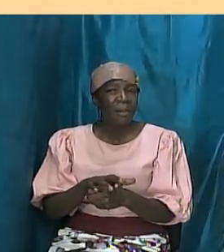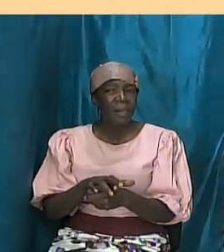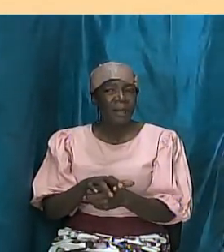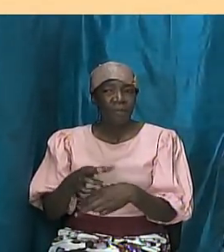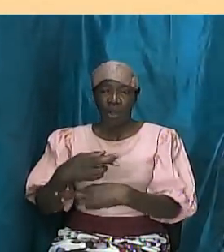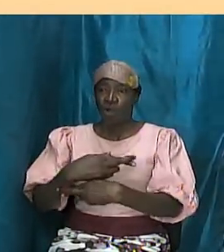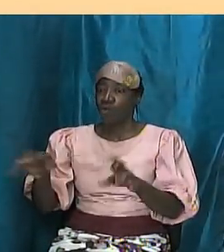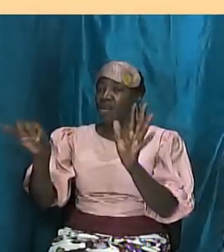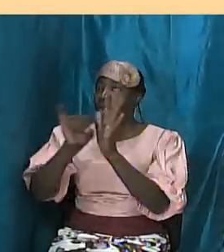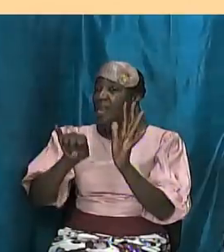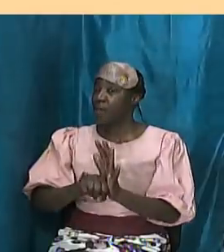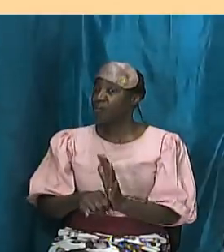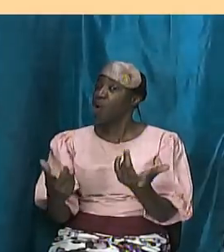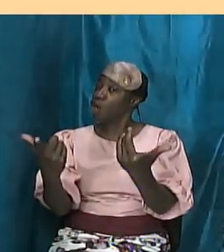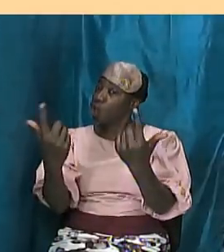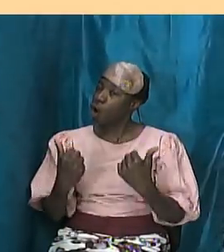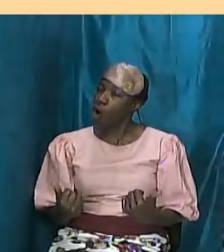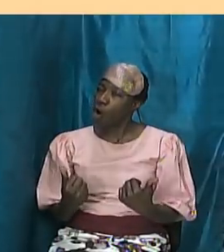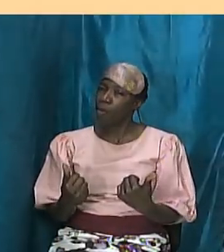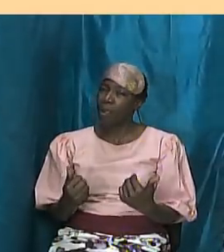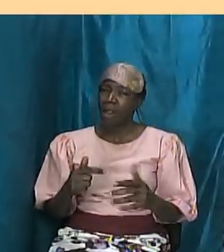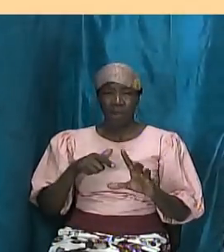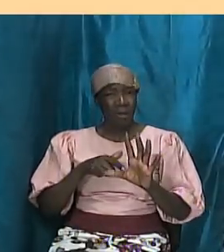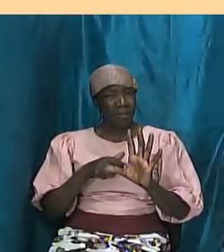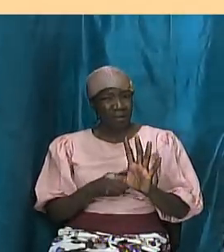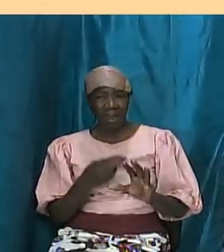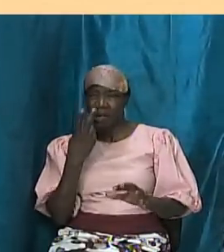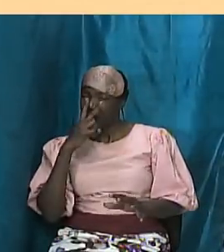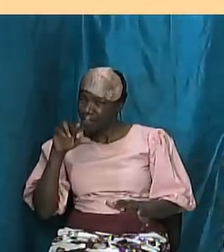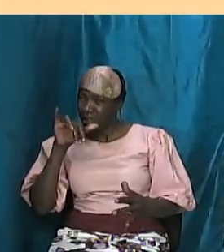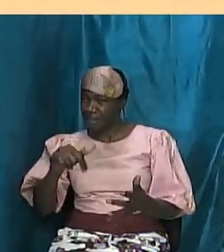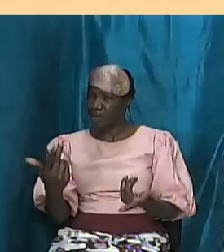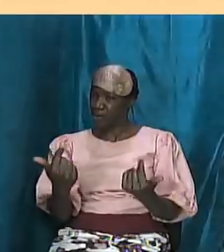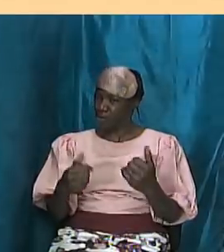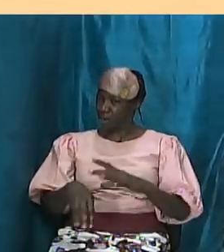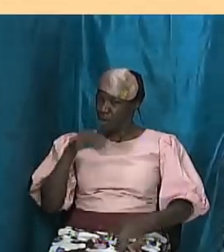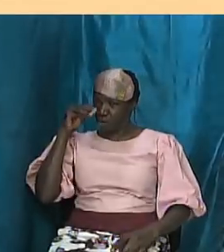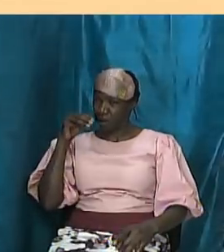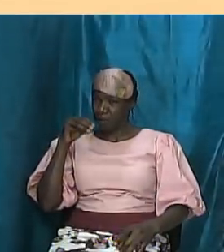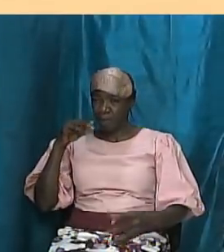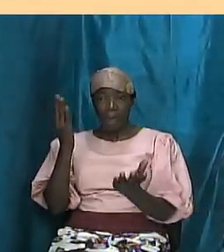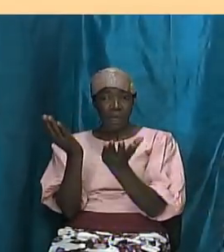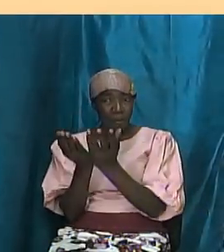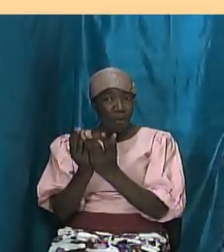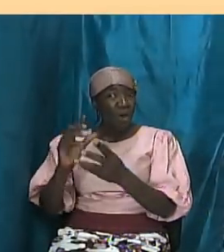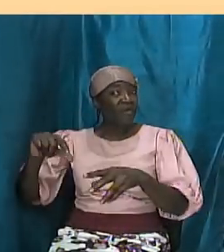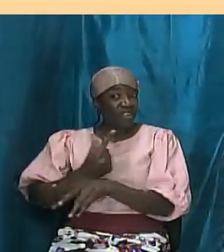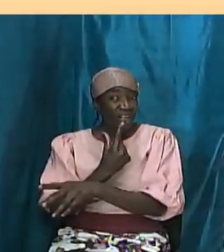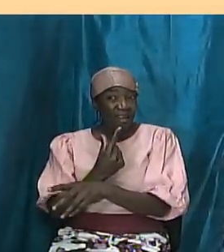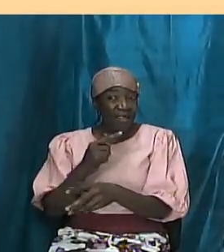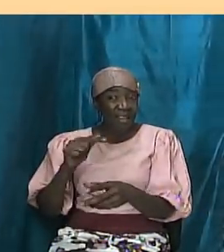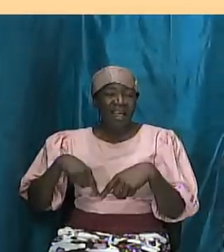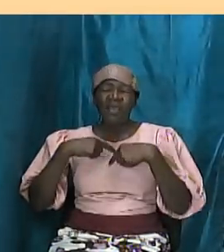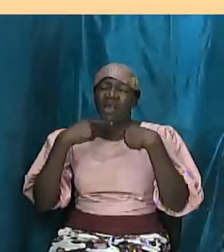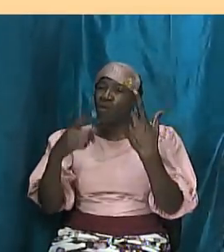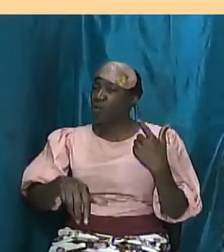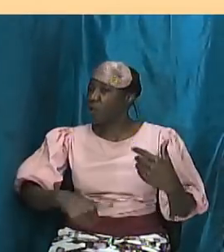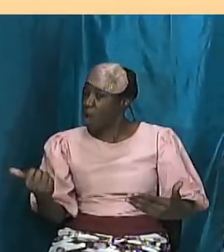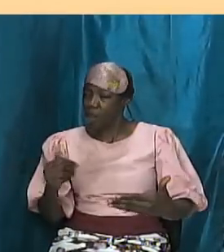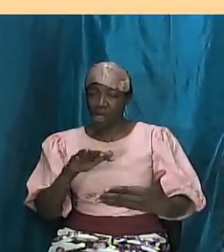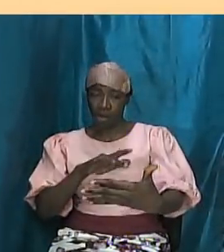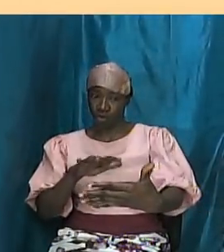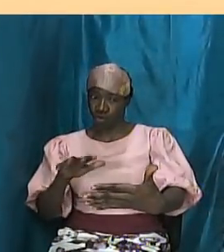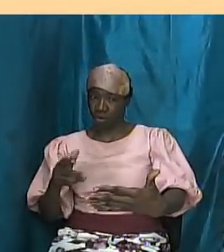would come. And when we start to see that coming out of the book of Genesis and then go into other